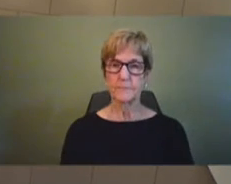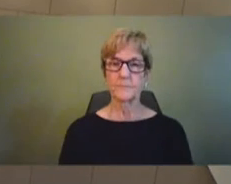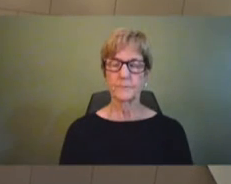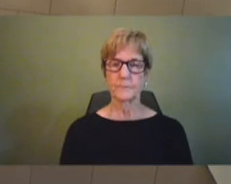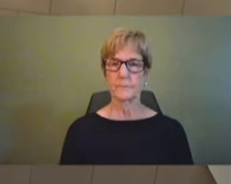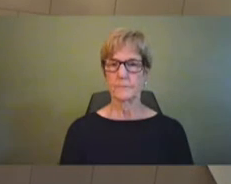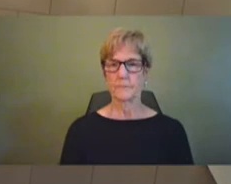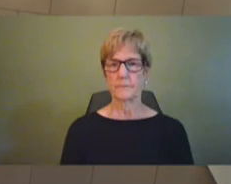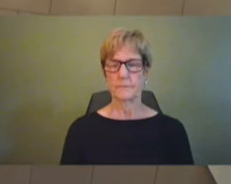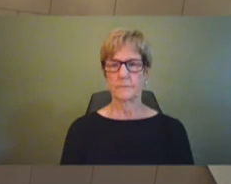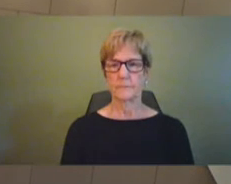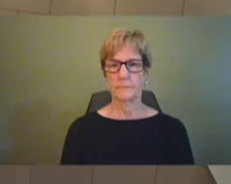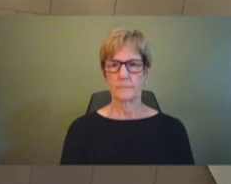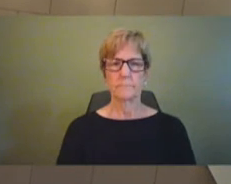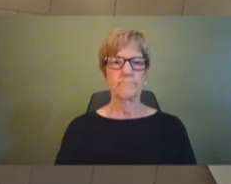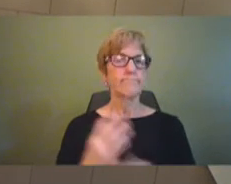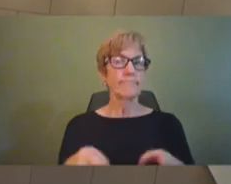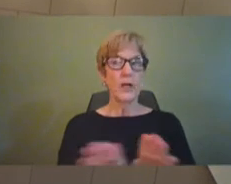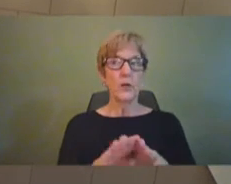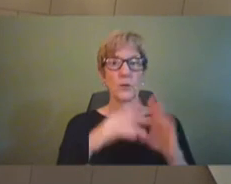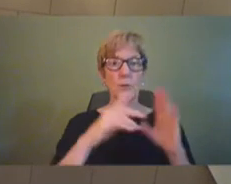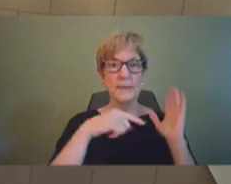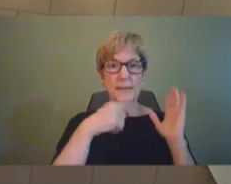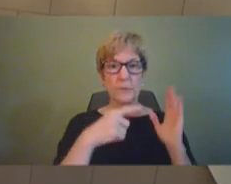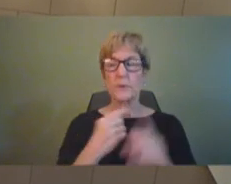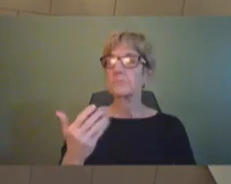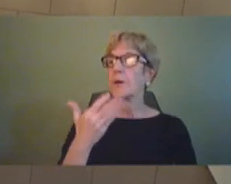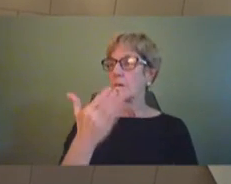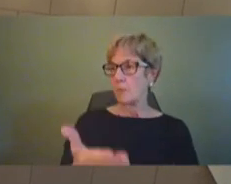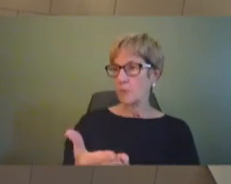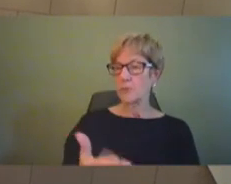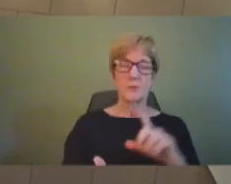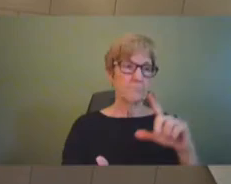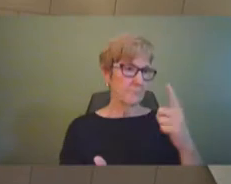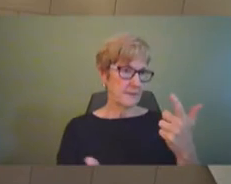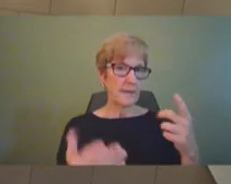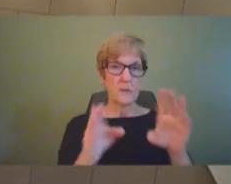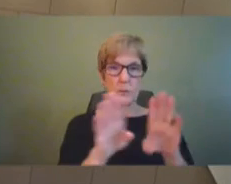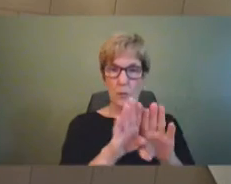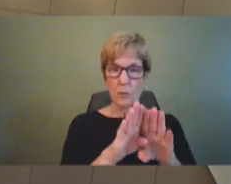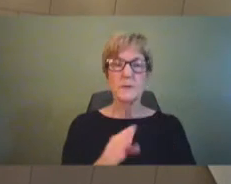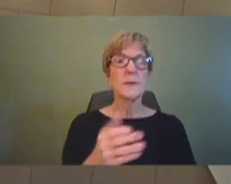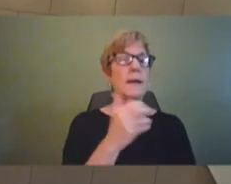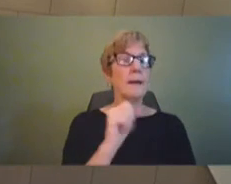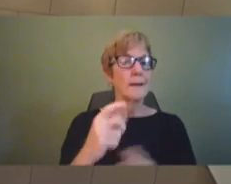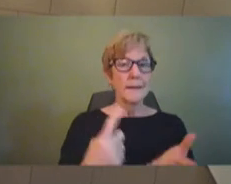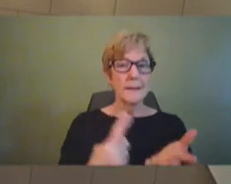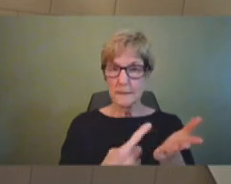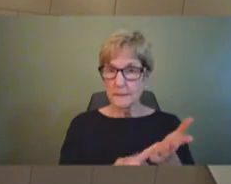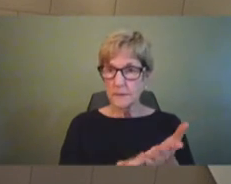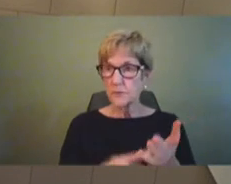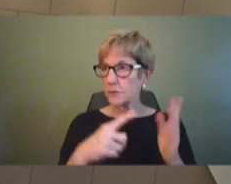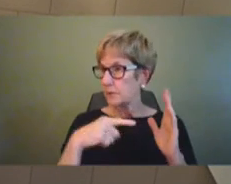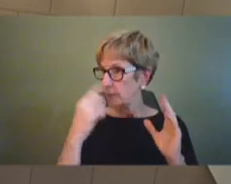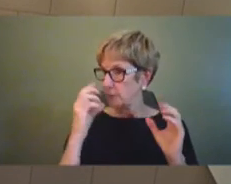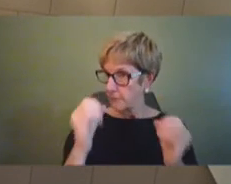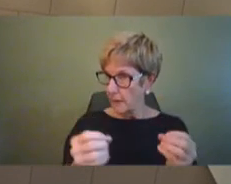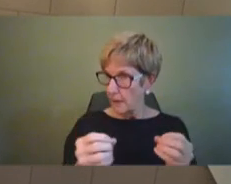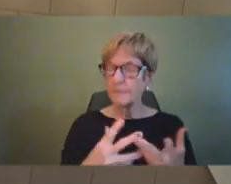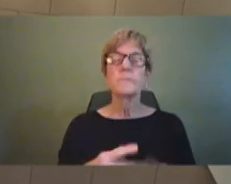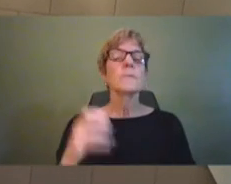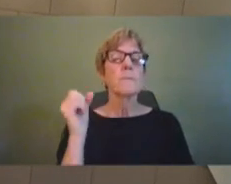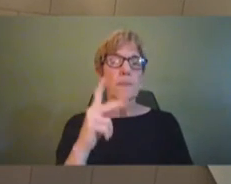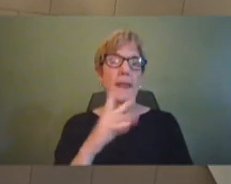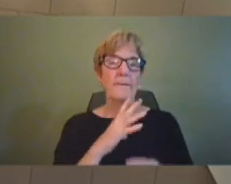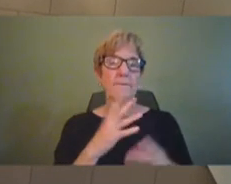close public hearing I have a motion to close and do I have a second second is there any discussion hearing no discussion all in favor of closing the